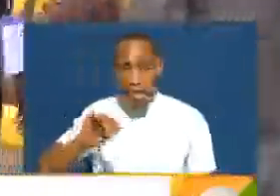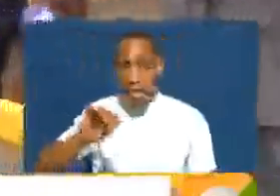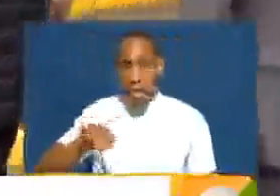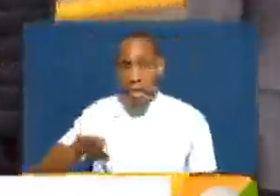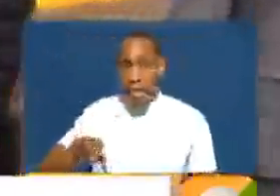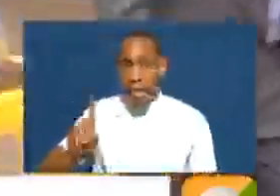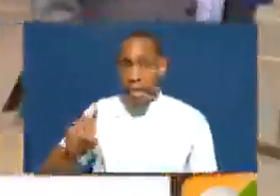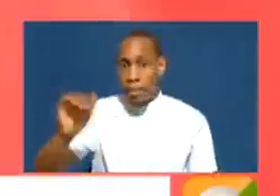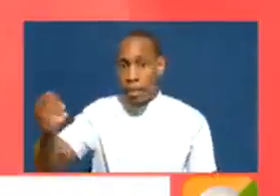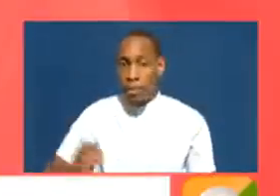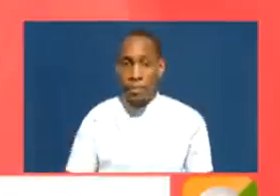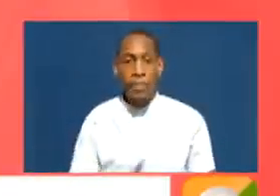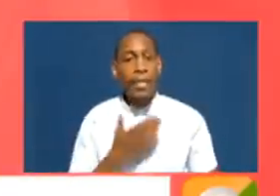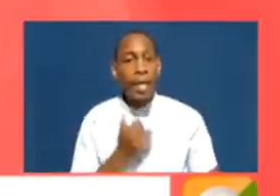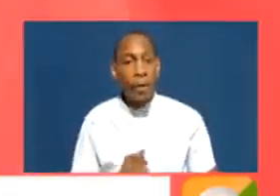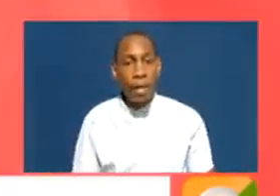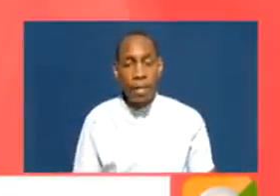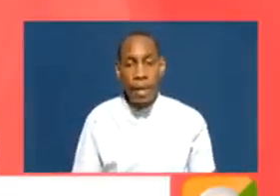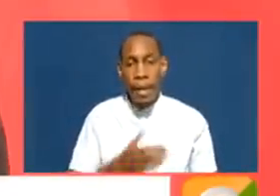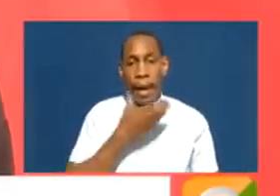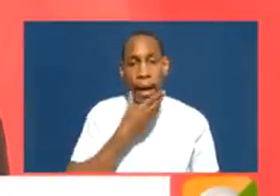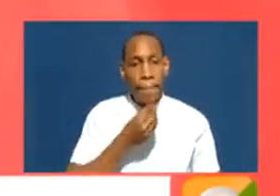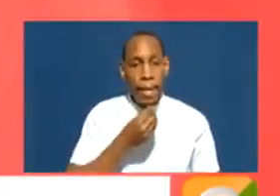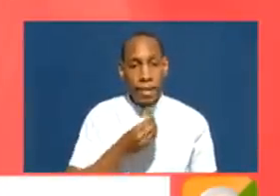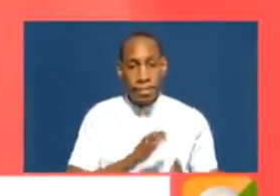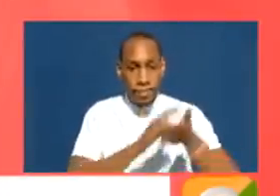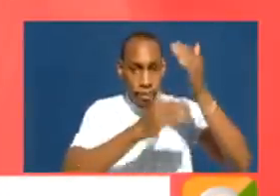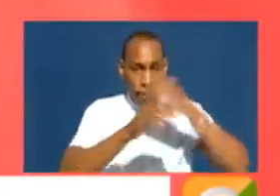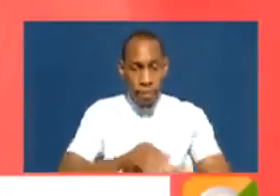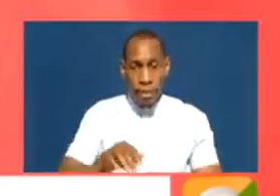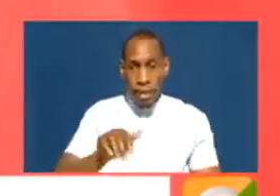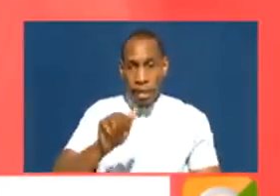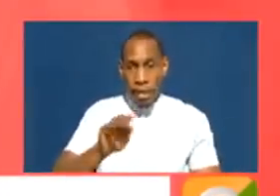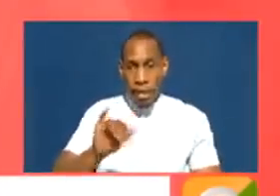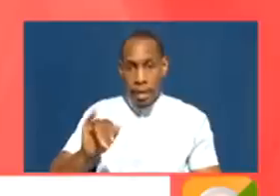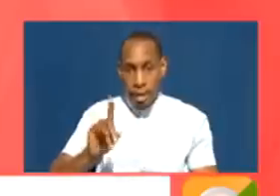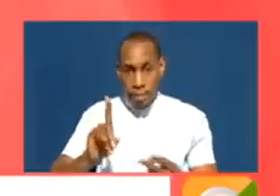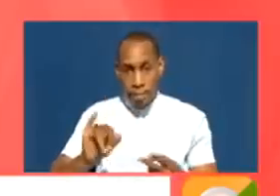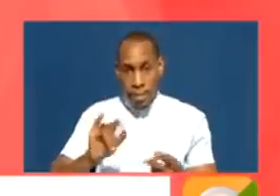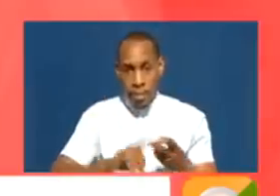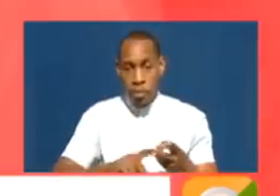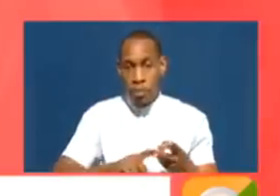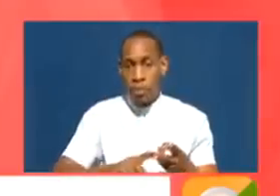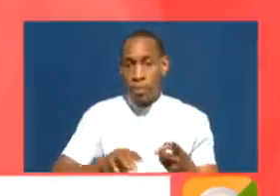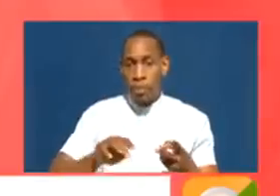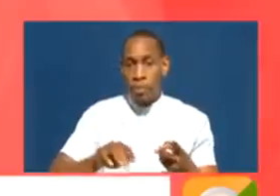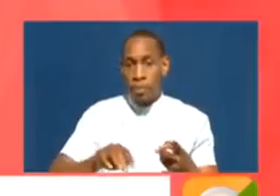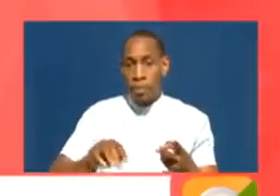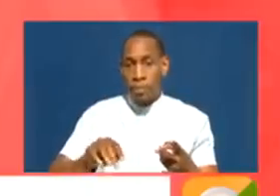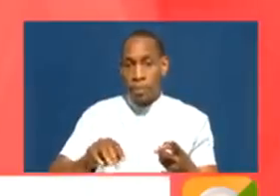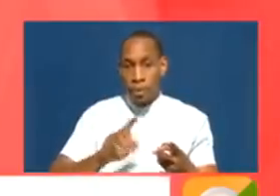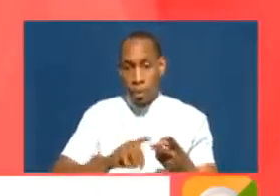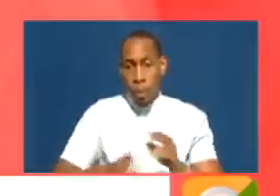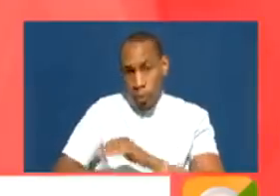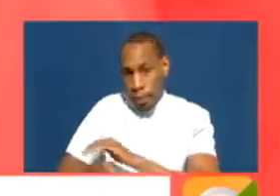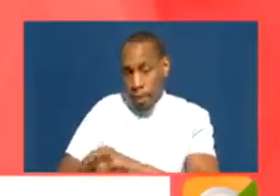Nairobi County. I want Mr. Guliye, or Professor Guliye, and Mr. Molu to explain what they came to do in